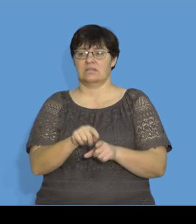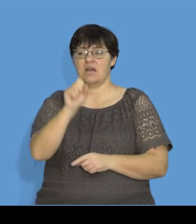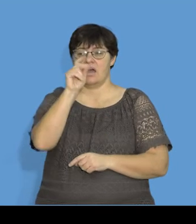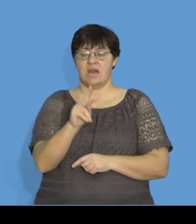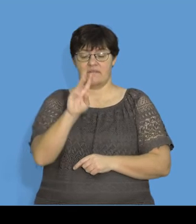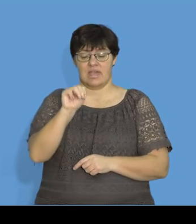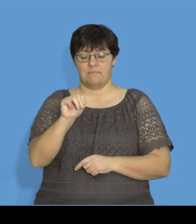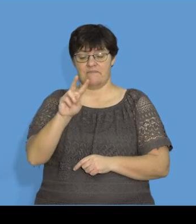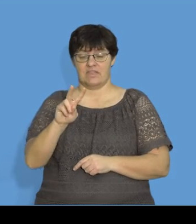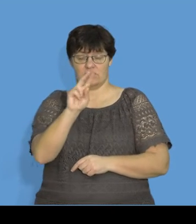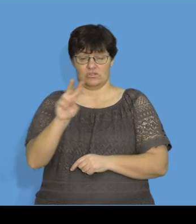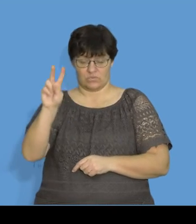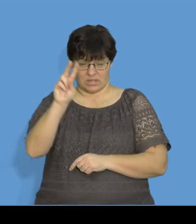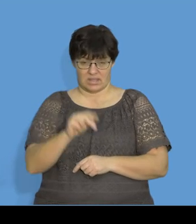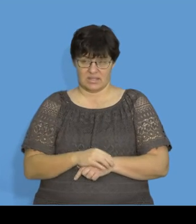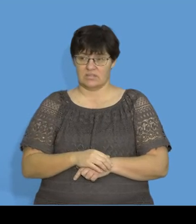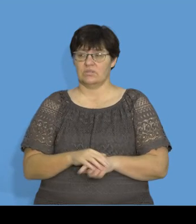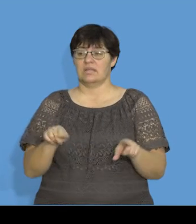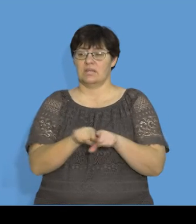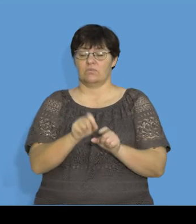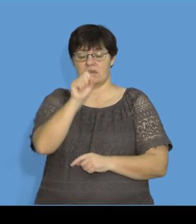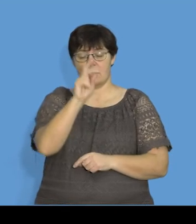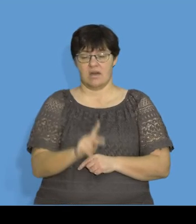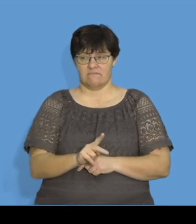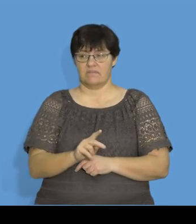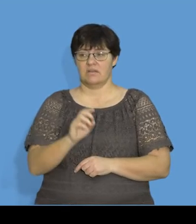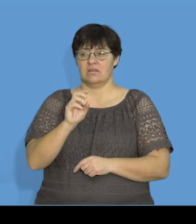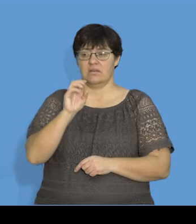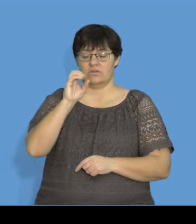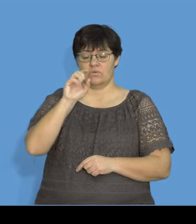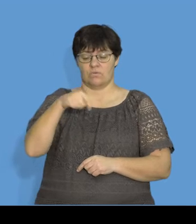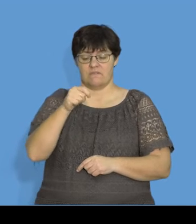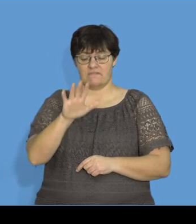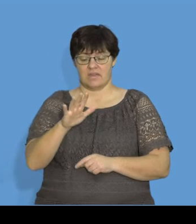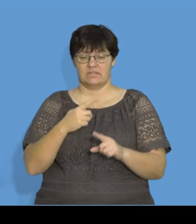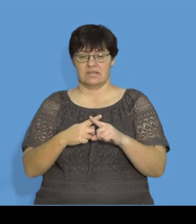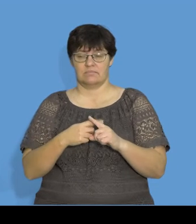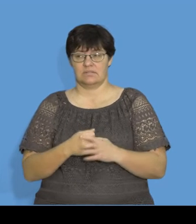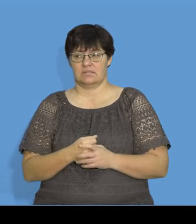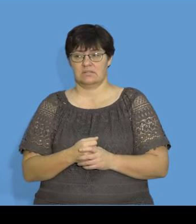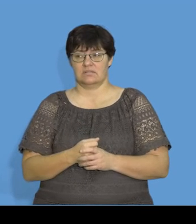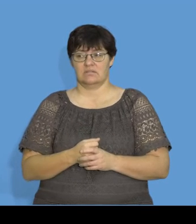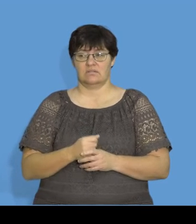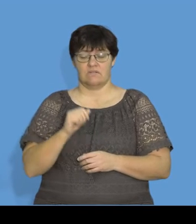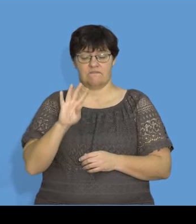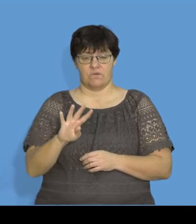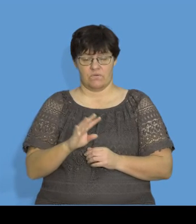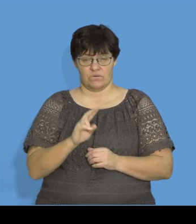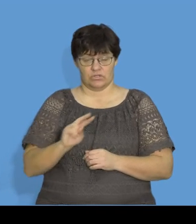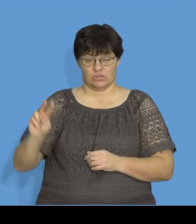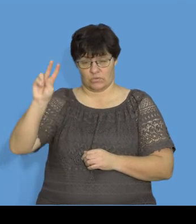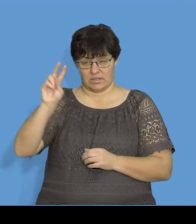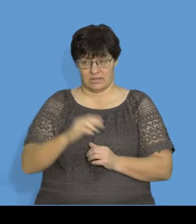v squared. So it's a half times 0.5 times